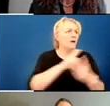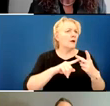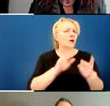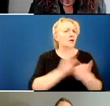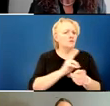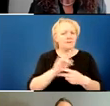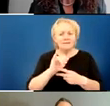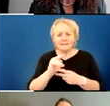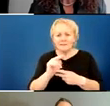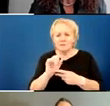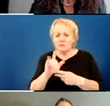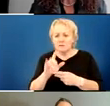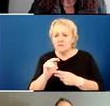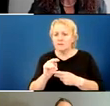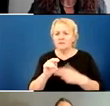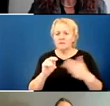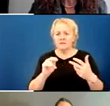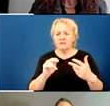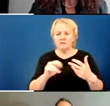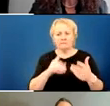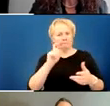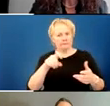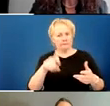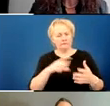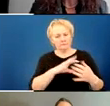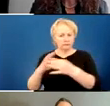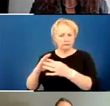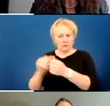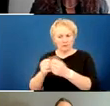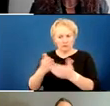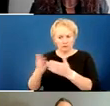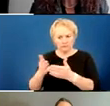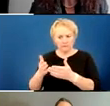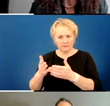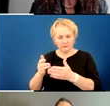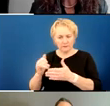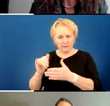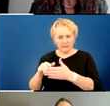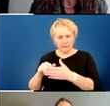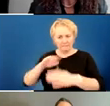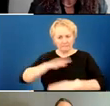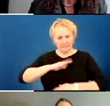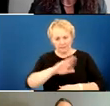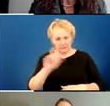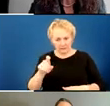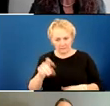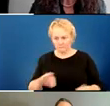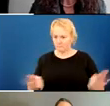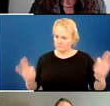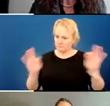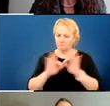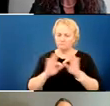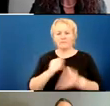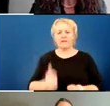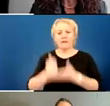insulin. And, you know, so getting him connected with the services that would be able to meet his needs and to help